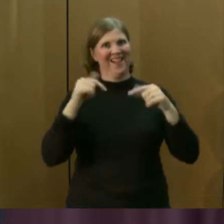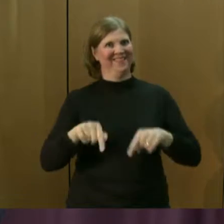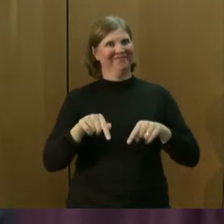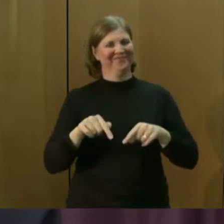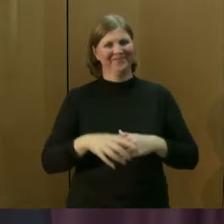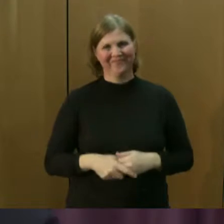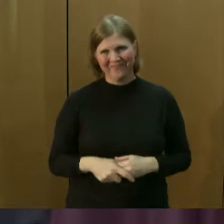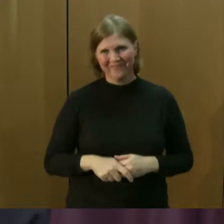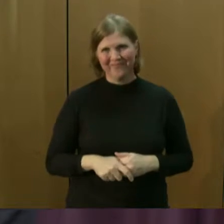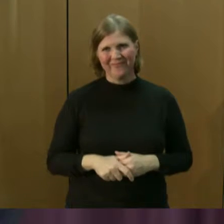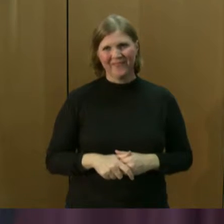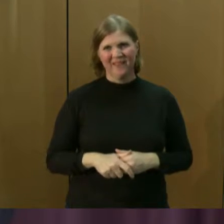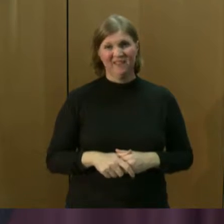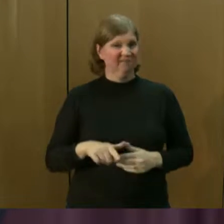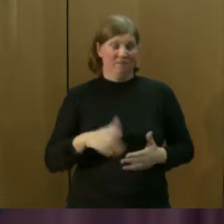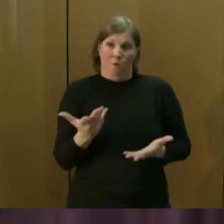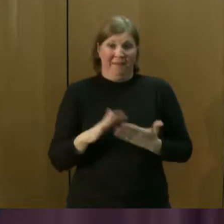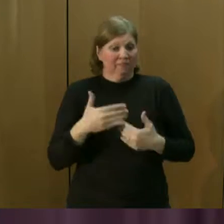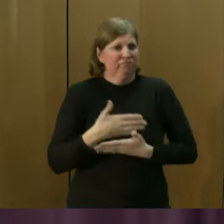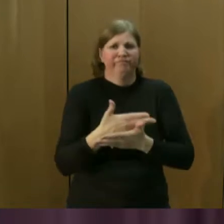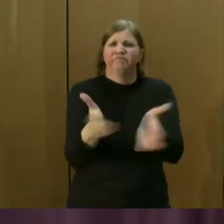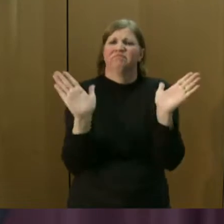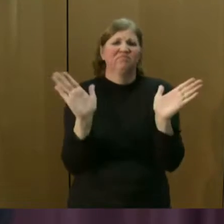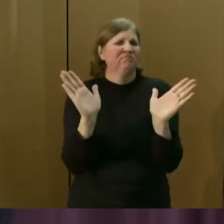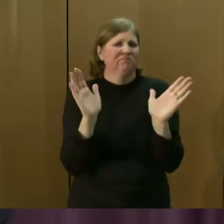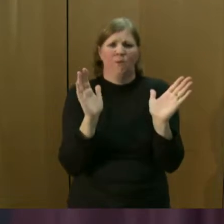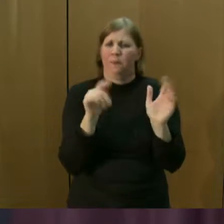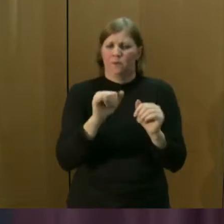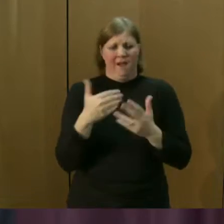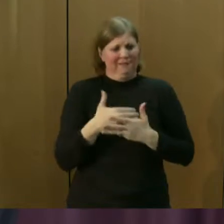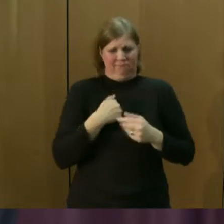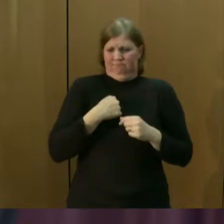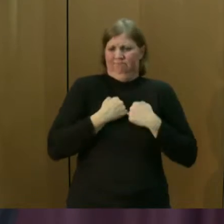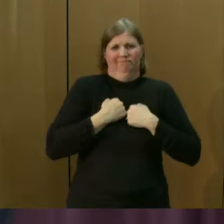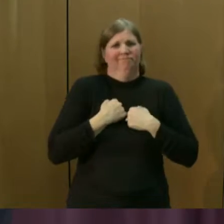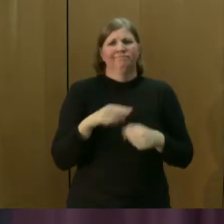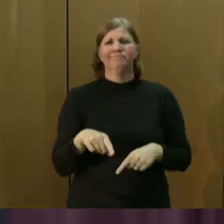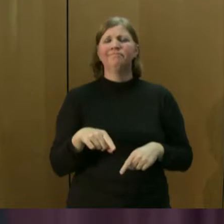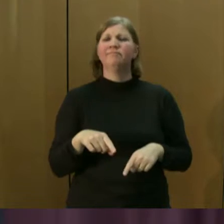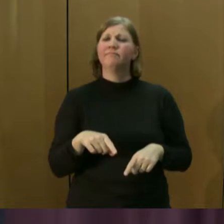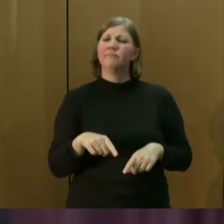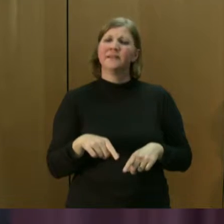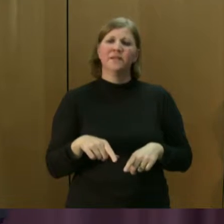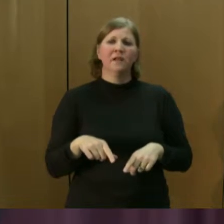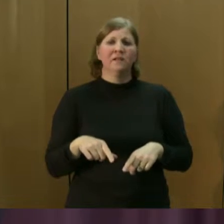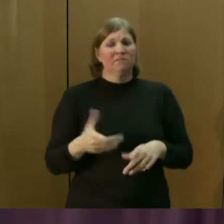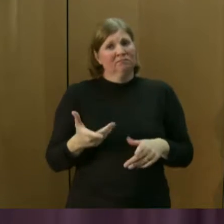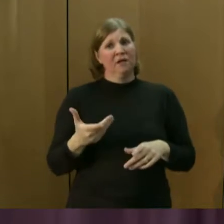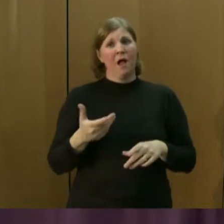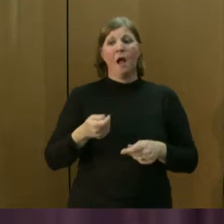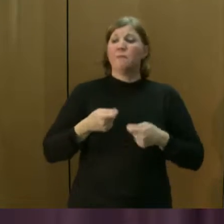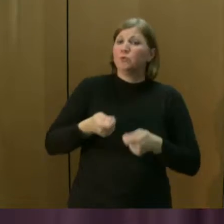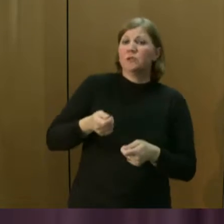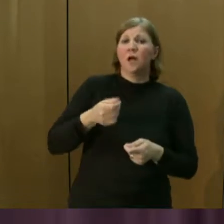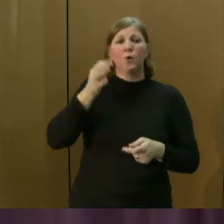access festival. The organisation that I run doesn't programme, it's not curating a programme, it's just supporting people who want to